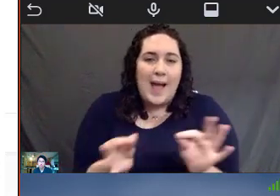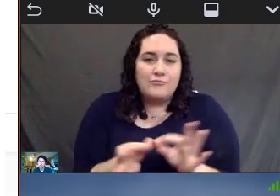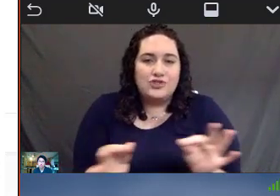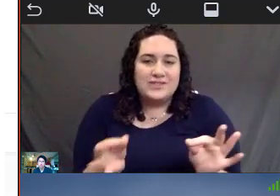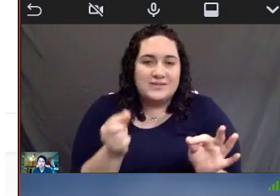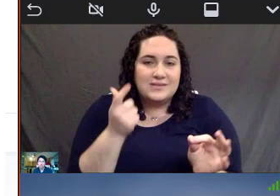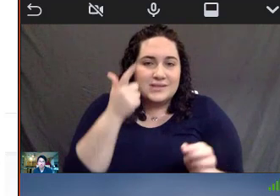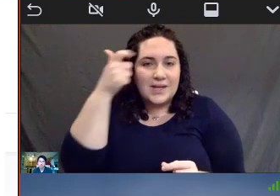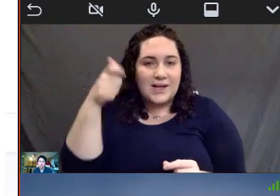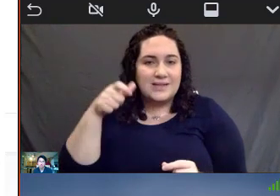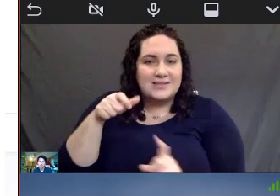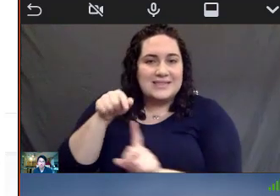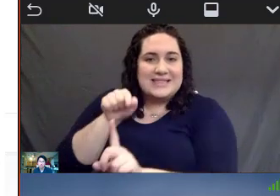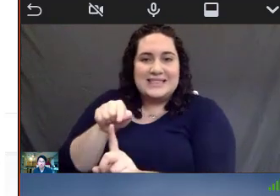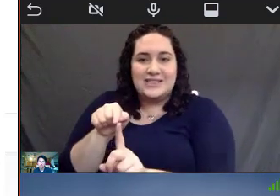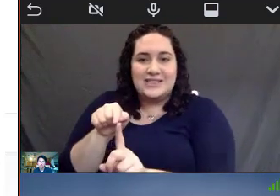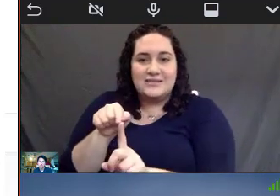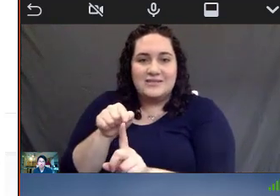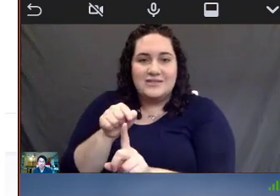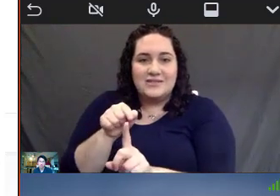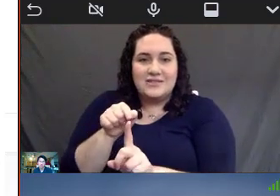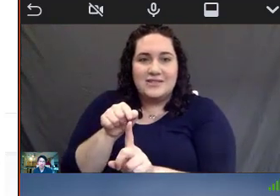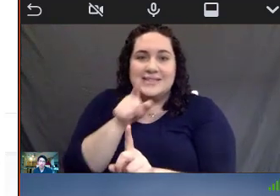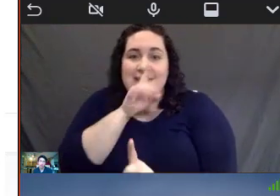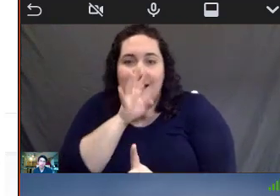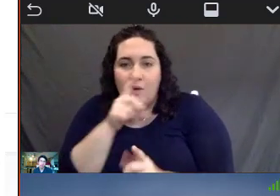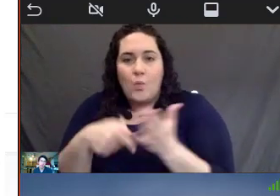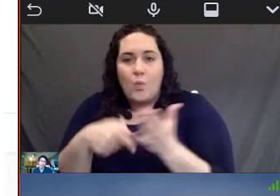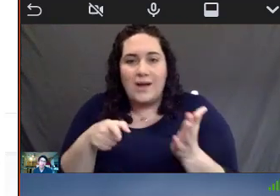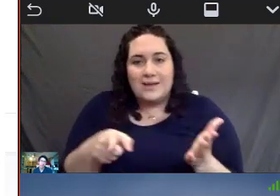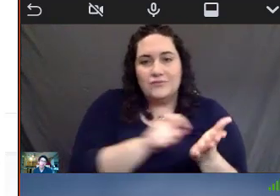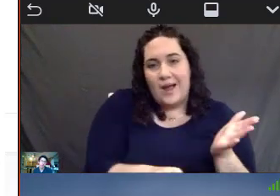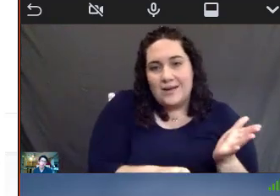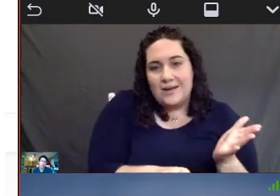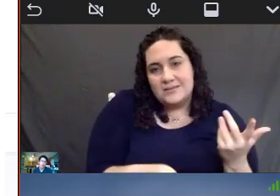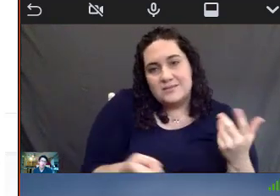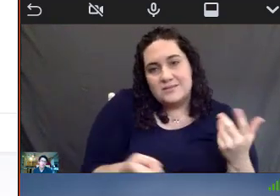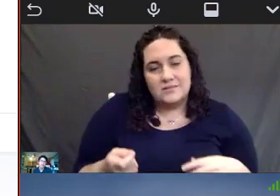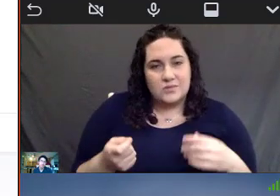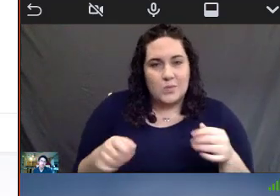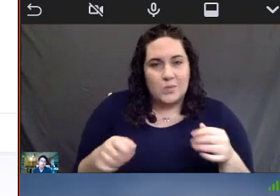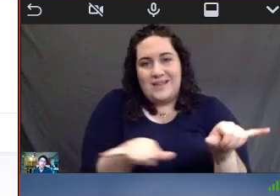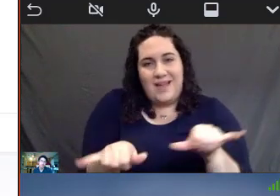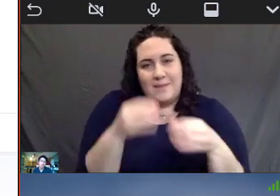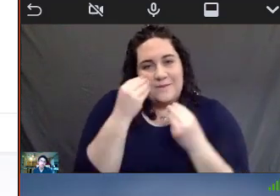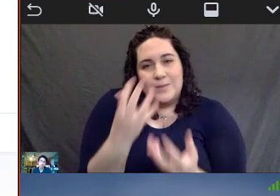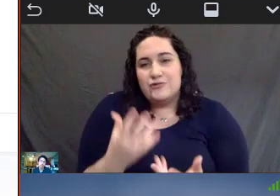I believe the pen is just tracing over the things that he writes, which are the same things that he says.